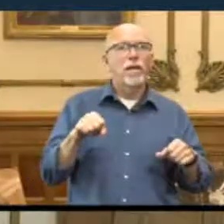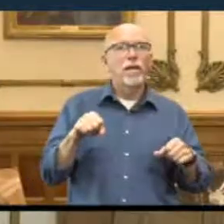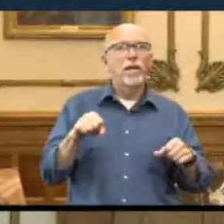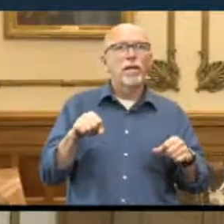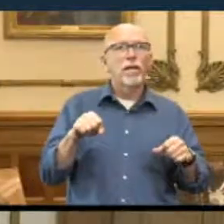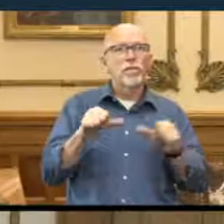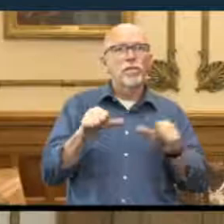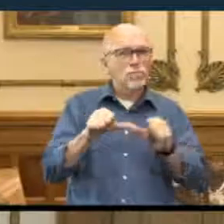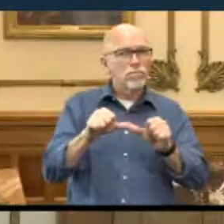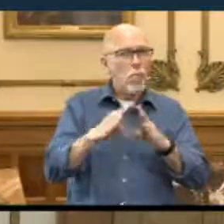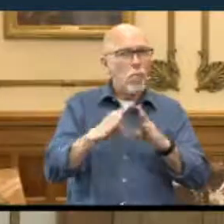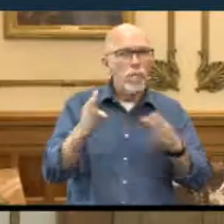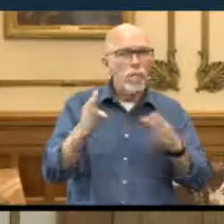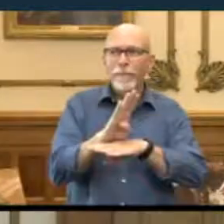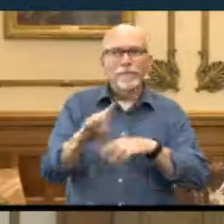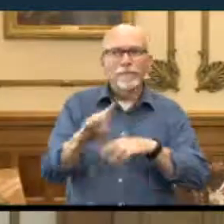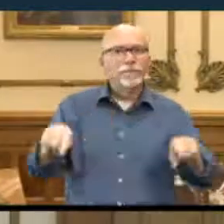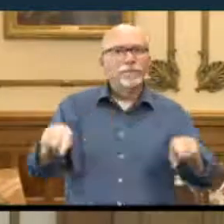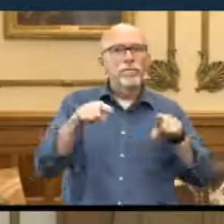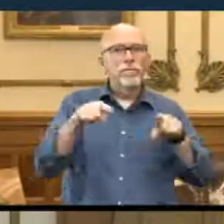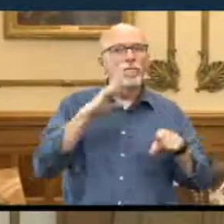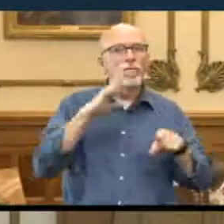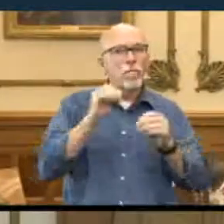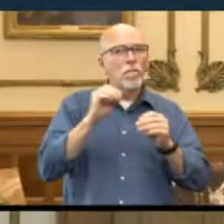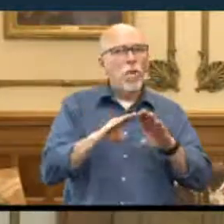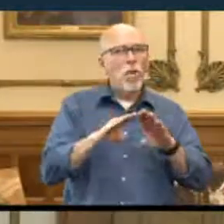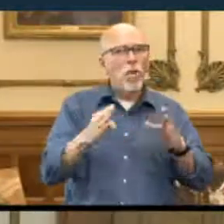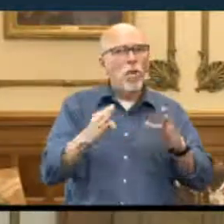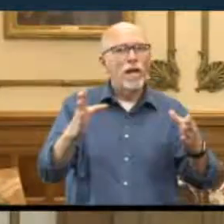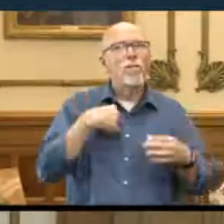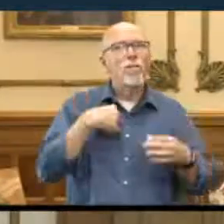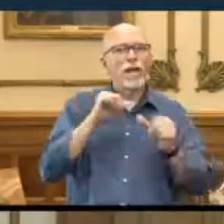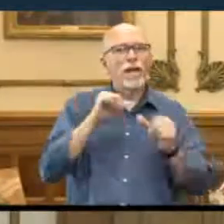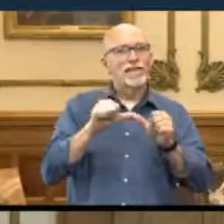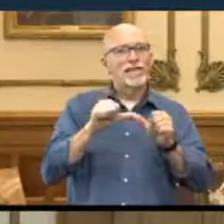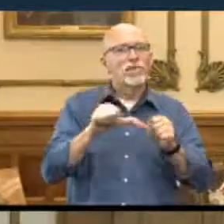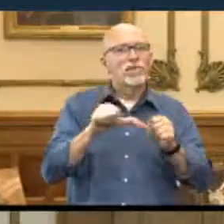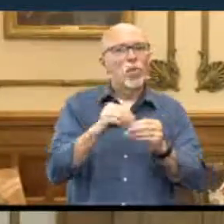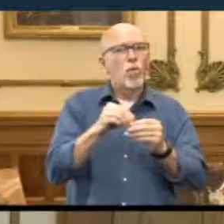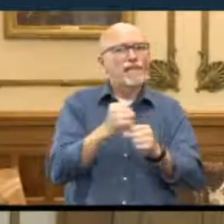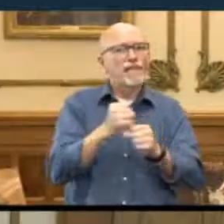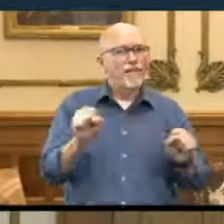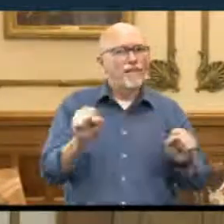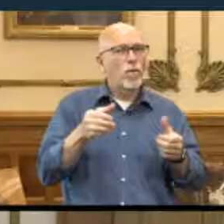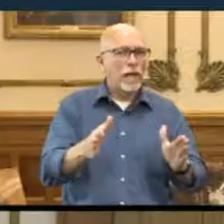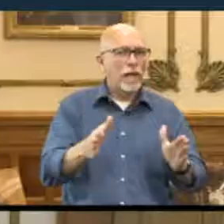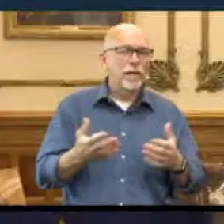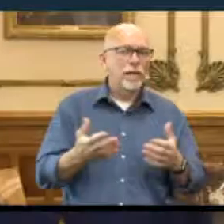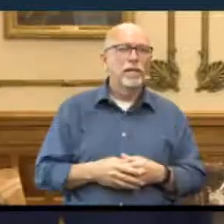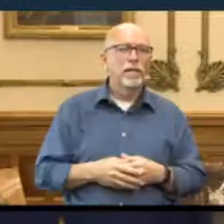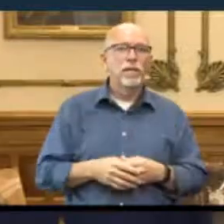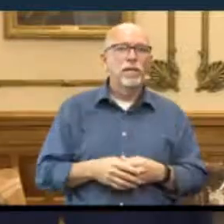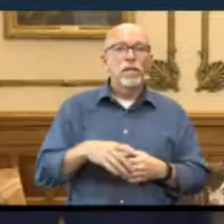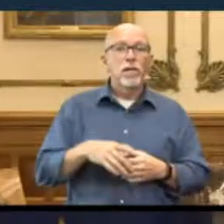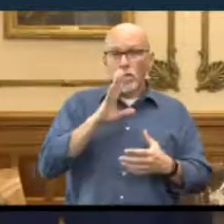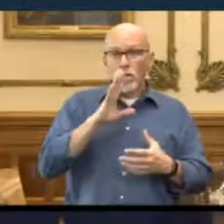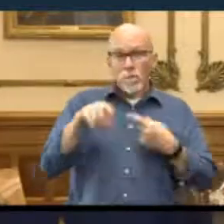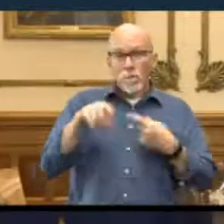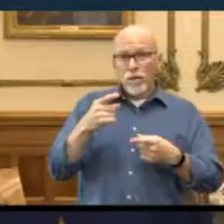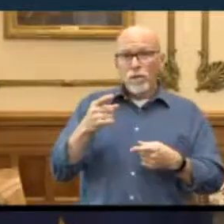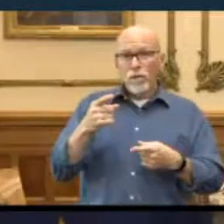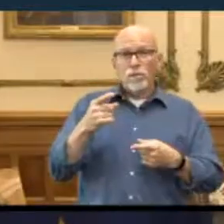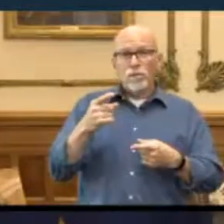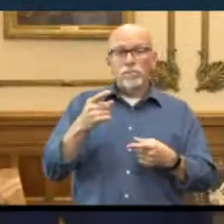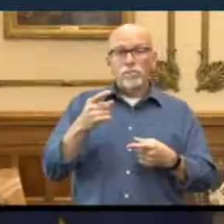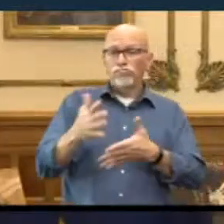open and continue to reopen, but to continue to do it in a safe way. And so when you're talking about, first